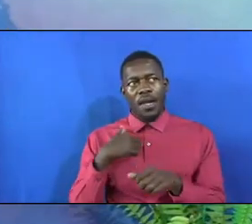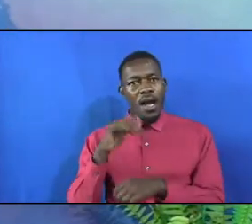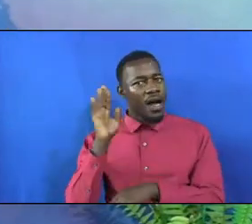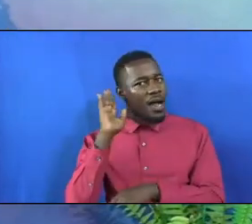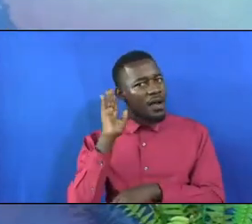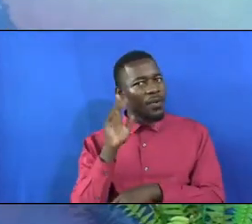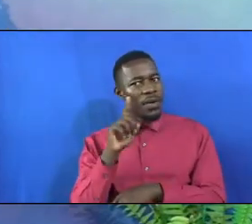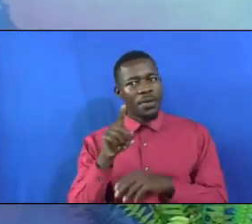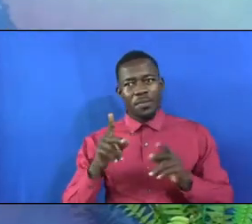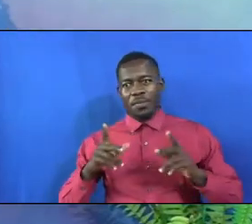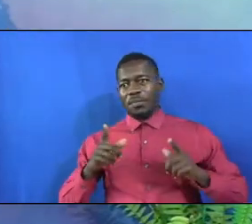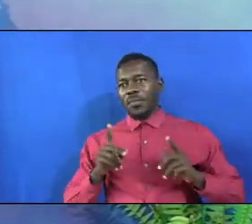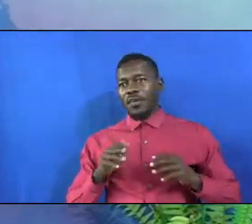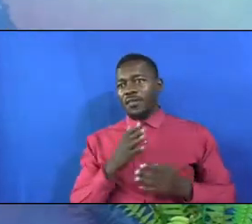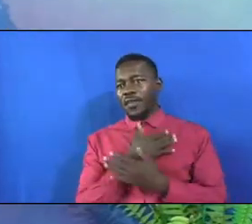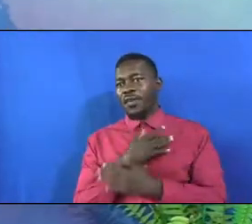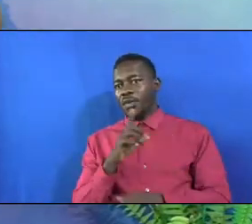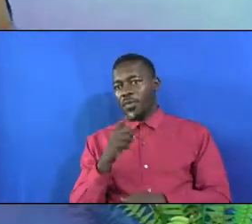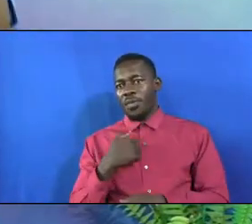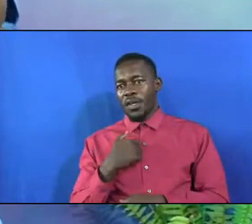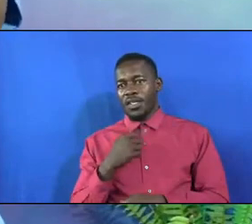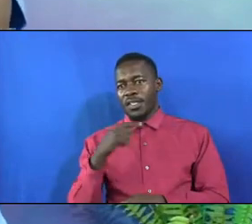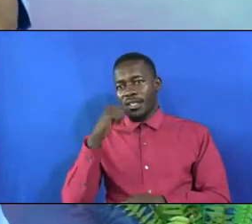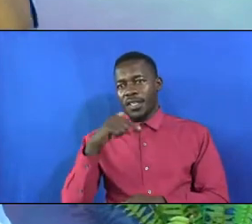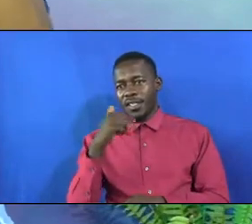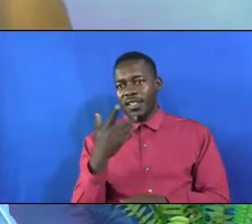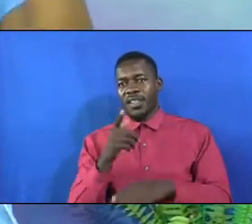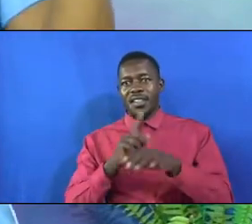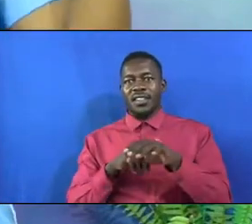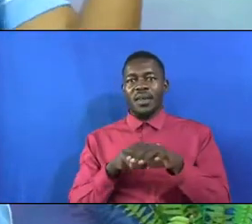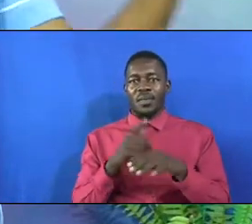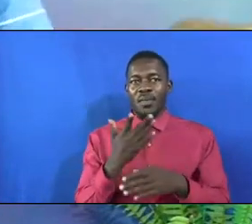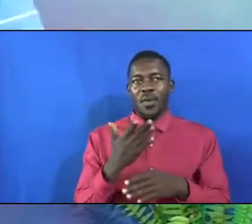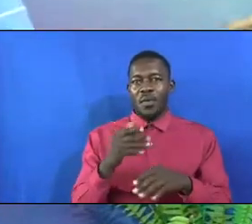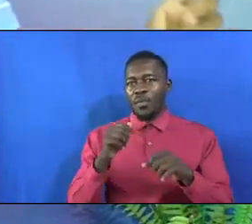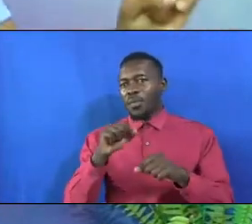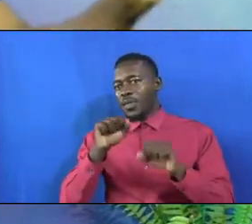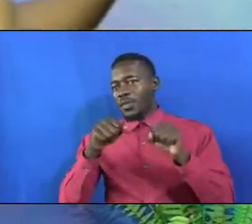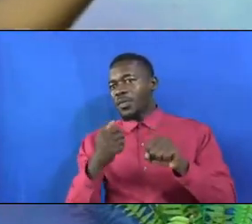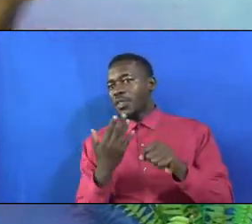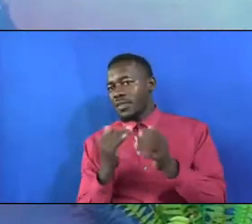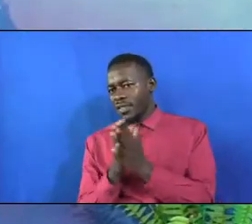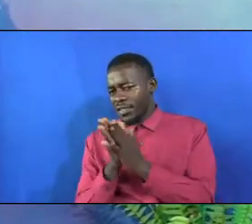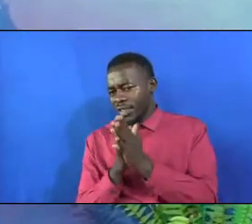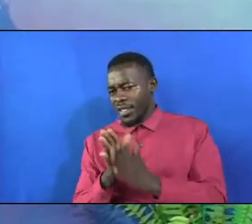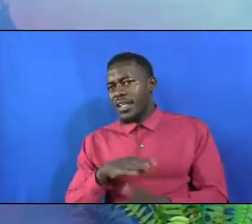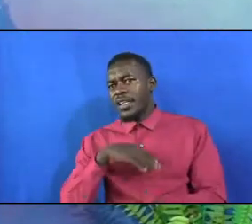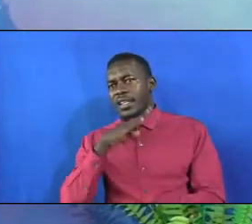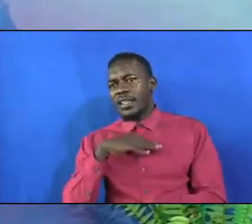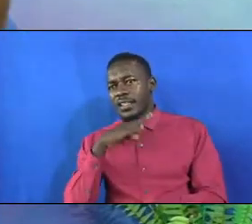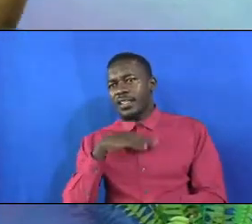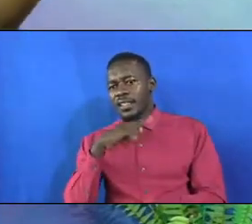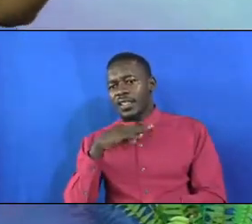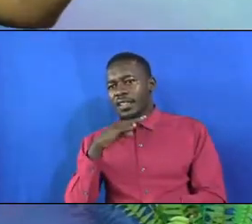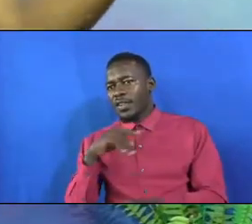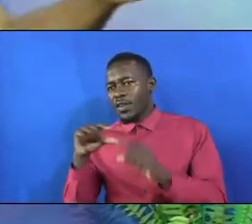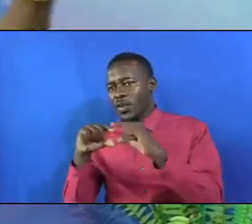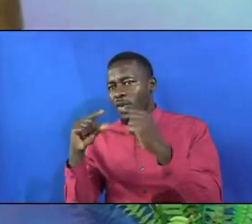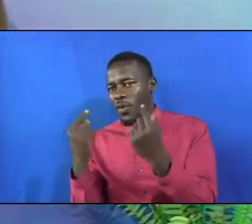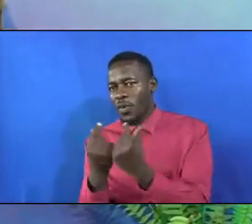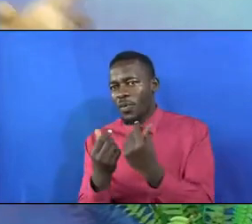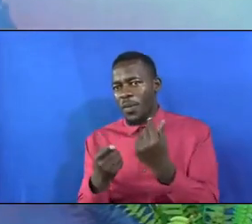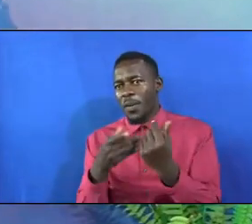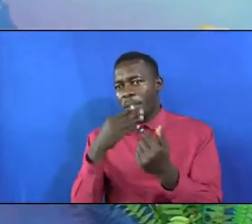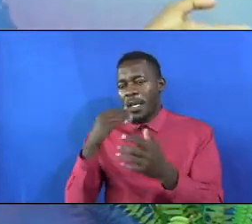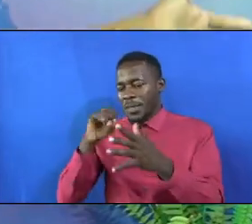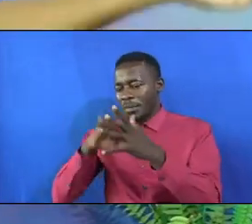that if you want to depopulate an ethnic group or a community, you marry their daughters. Because when